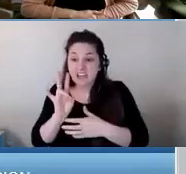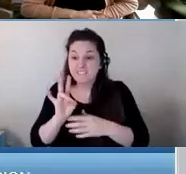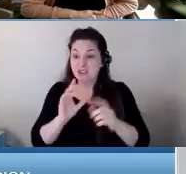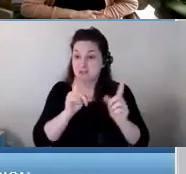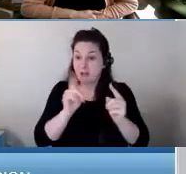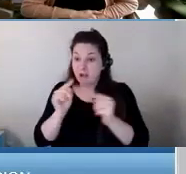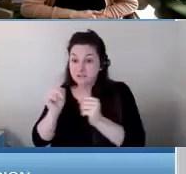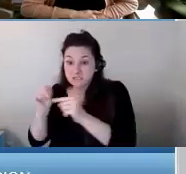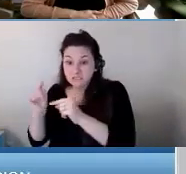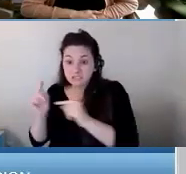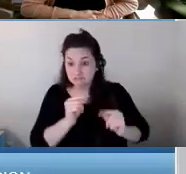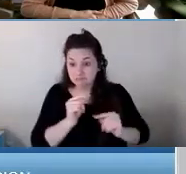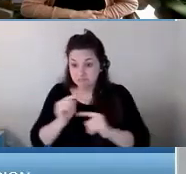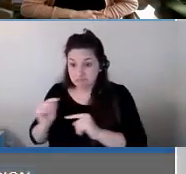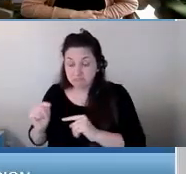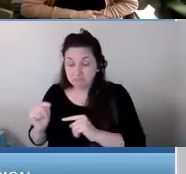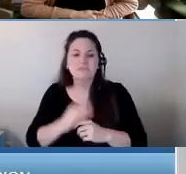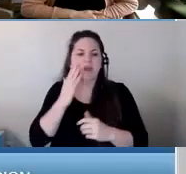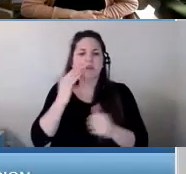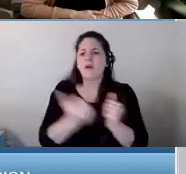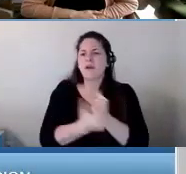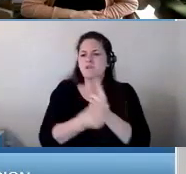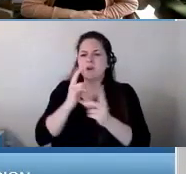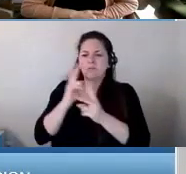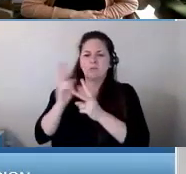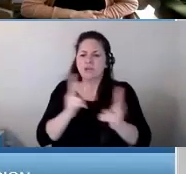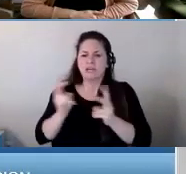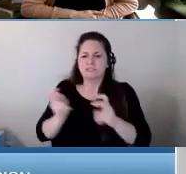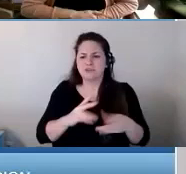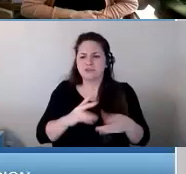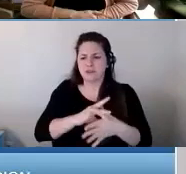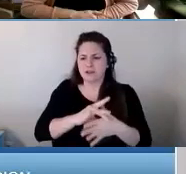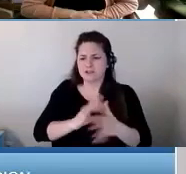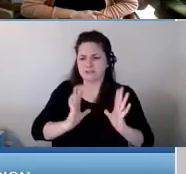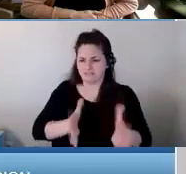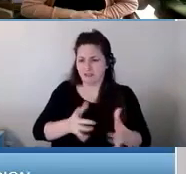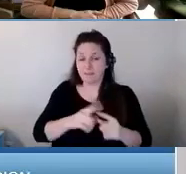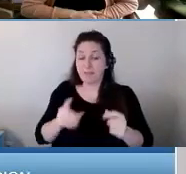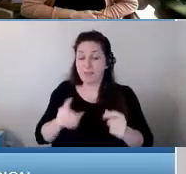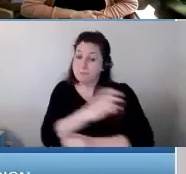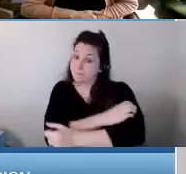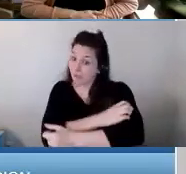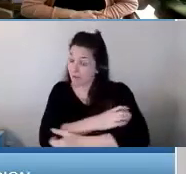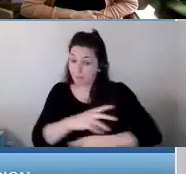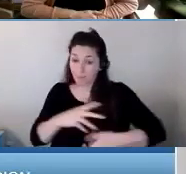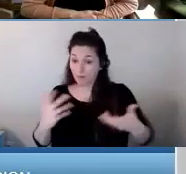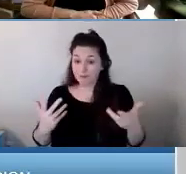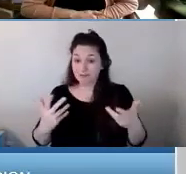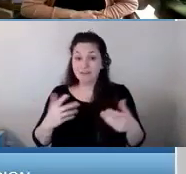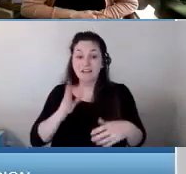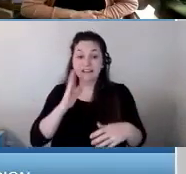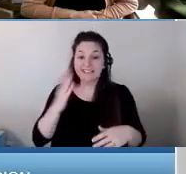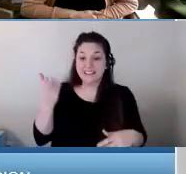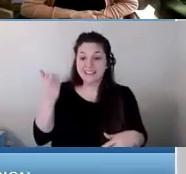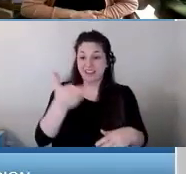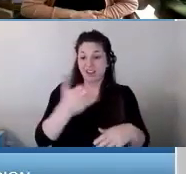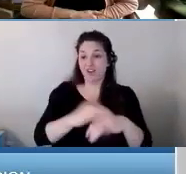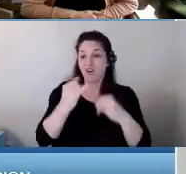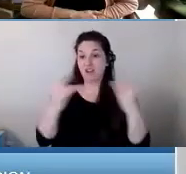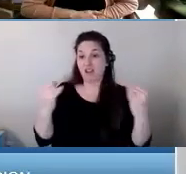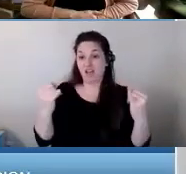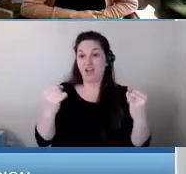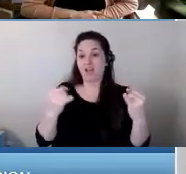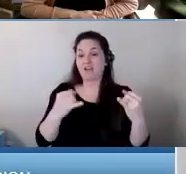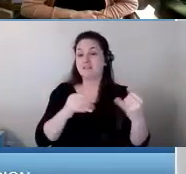I know everybody's going to transfer your content. And the power with that is that it will be in the online repository.